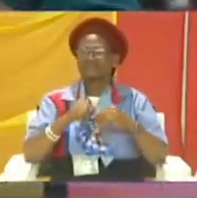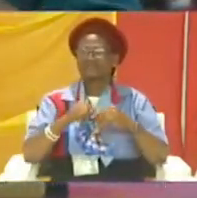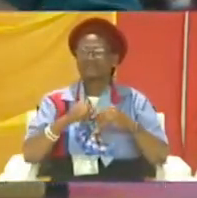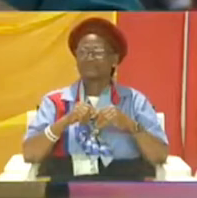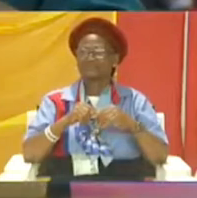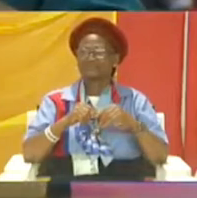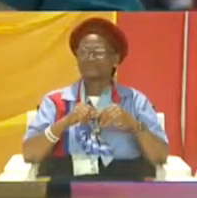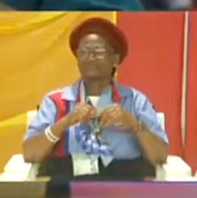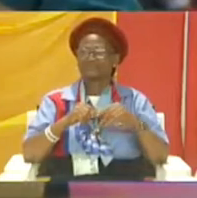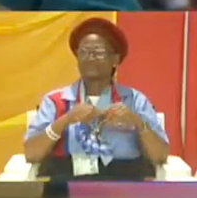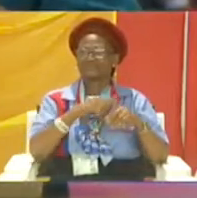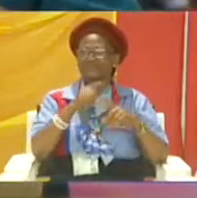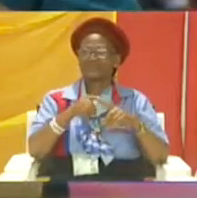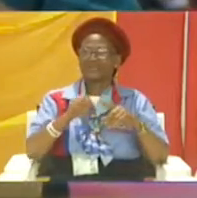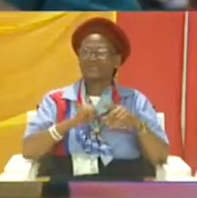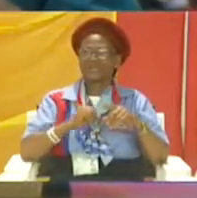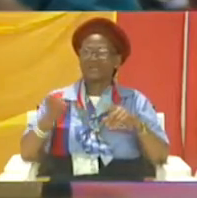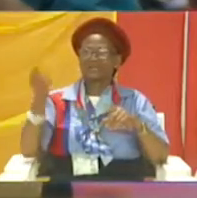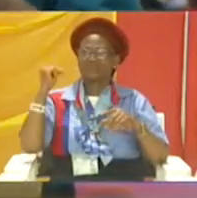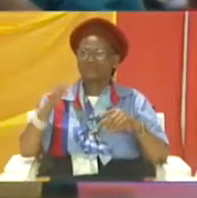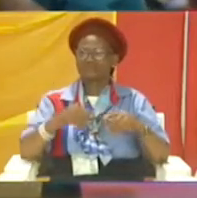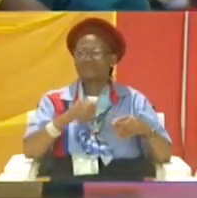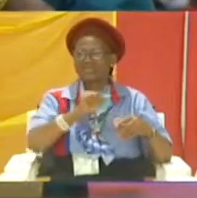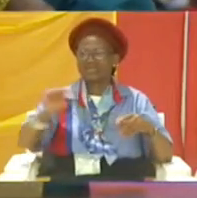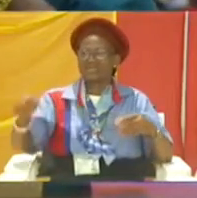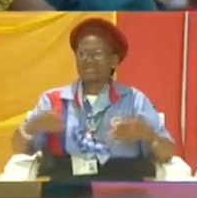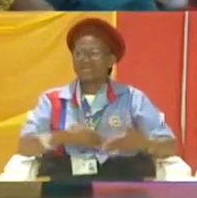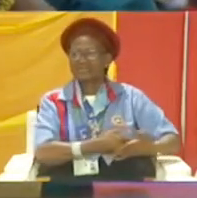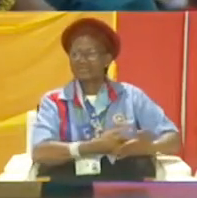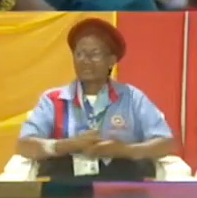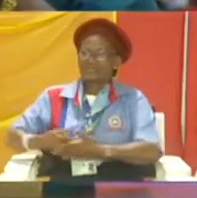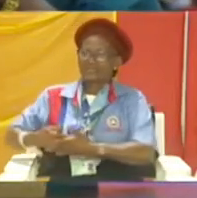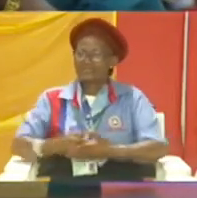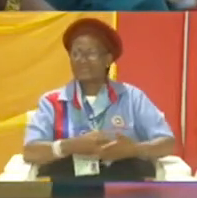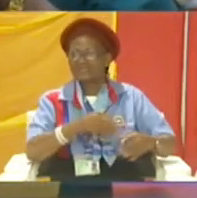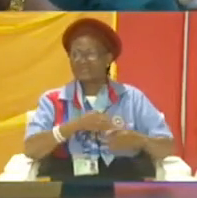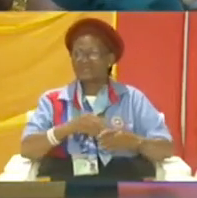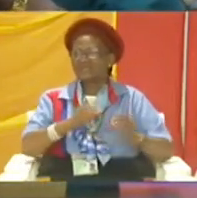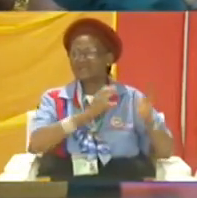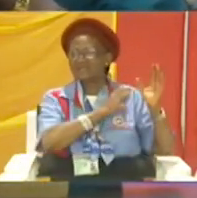When I was a baby in Christ, at